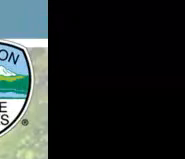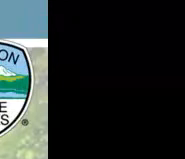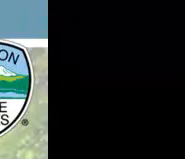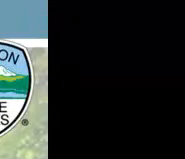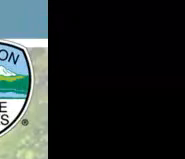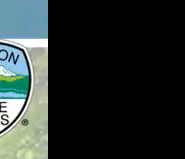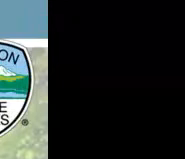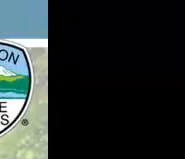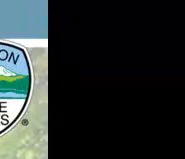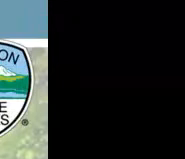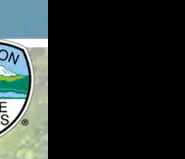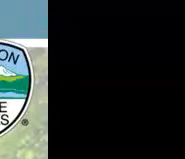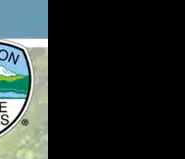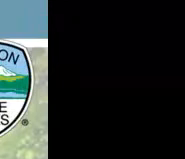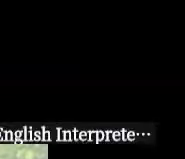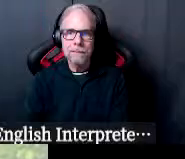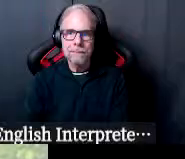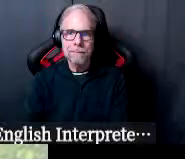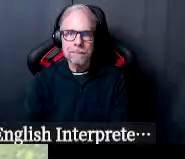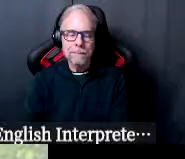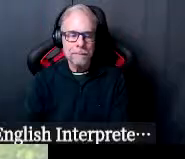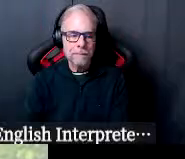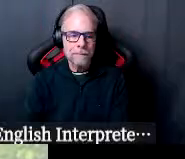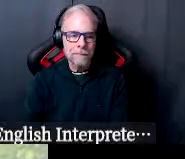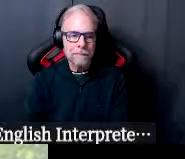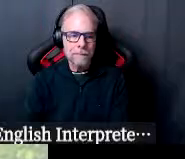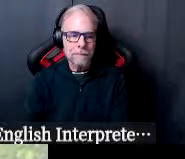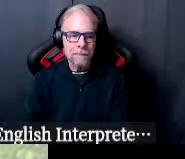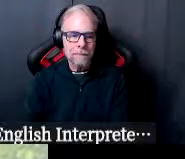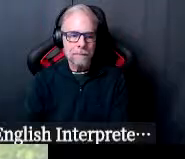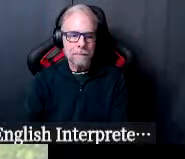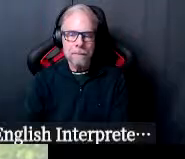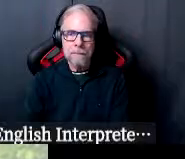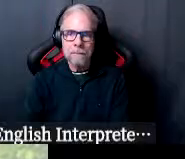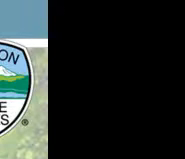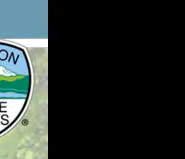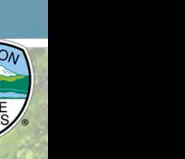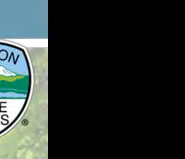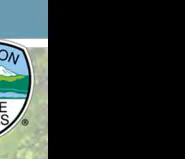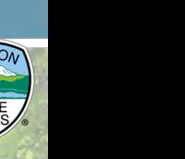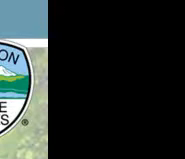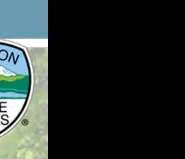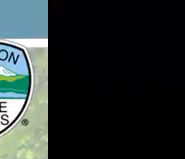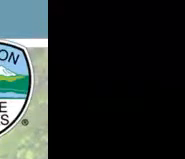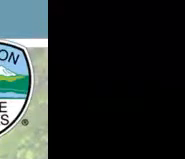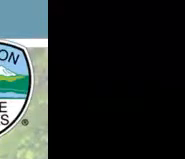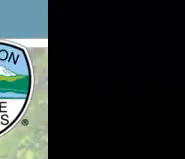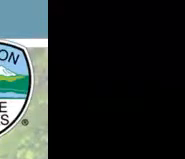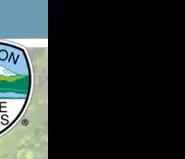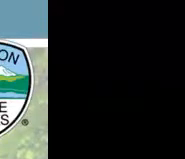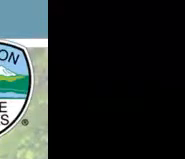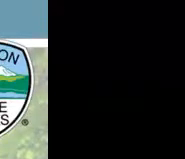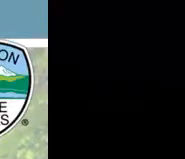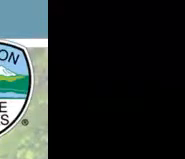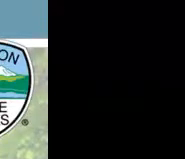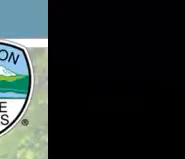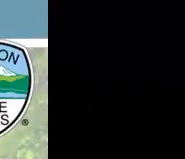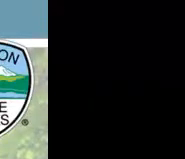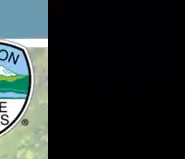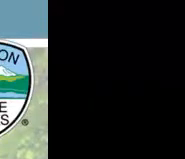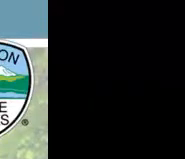Now no one's there. Yeah. Oh, I think there's a delay also in the